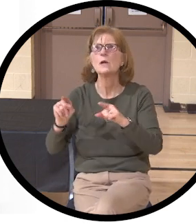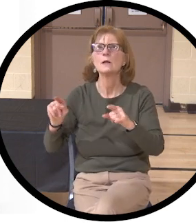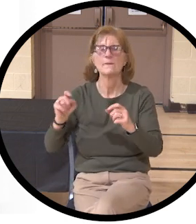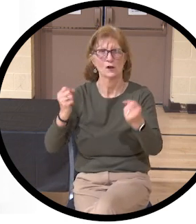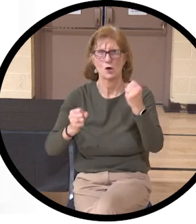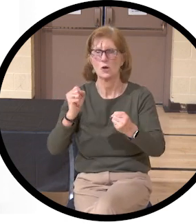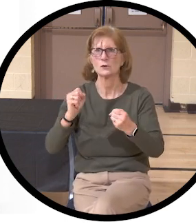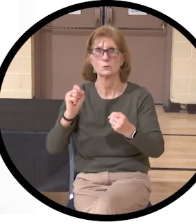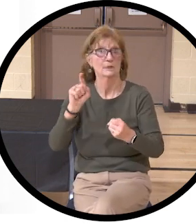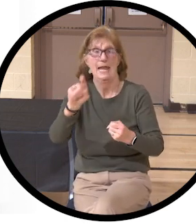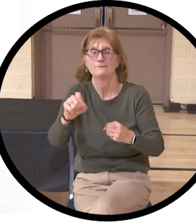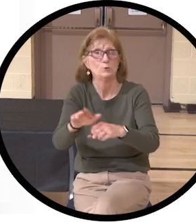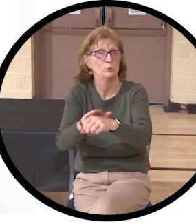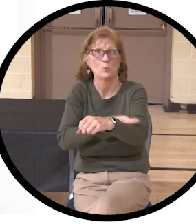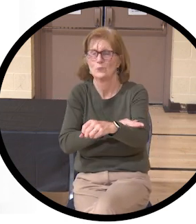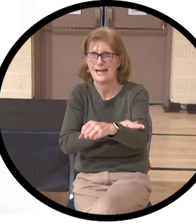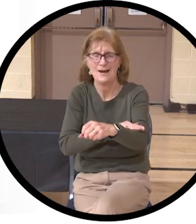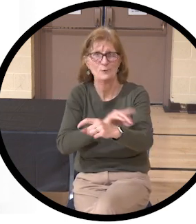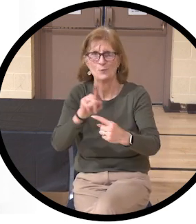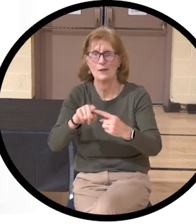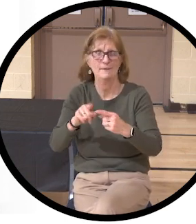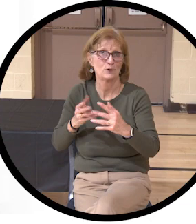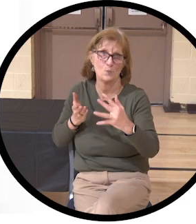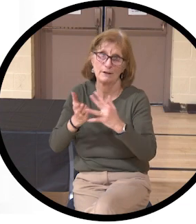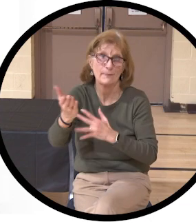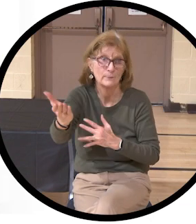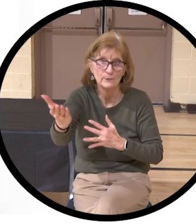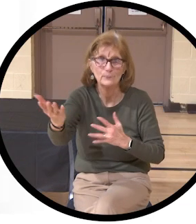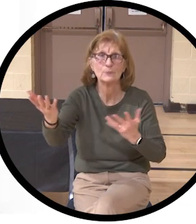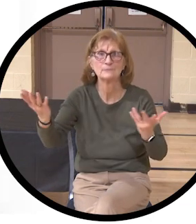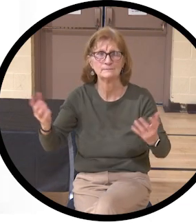moving vehicles through the intersection.